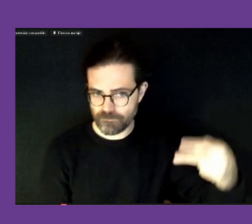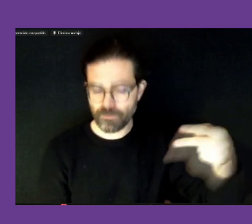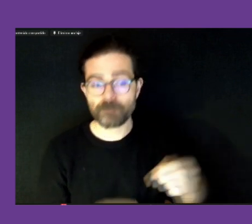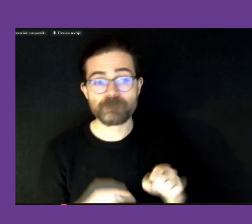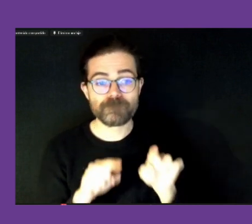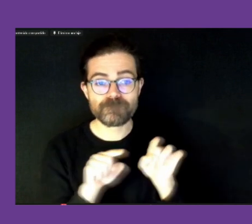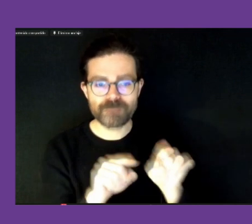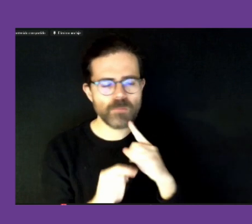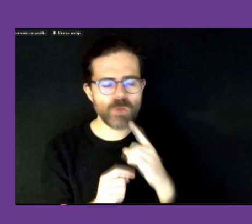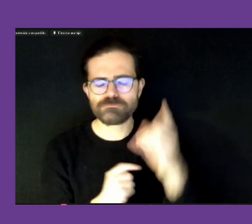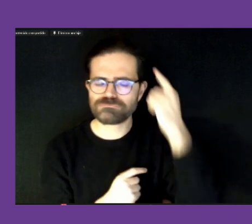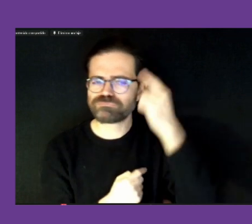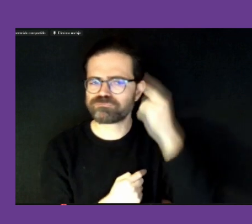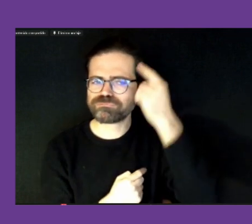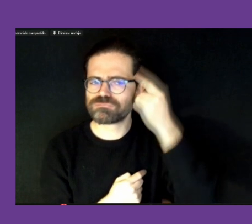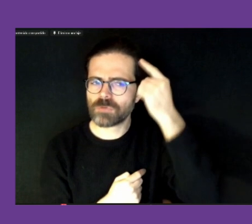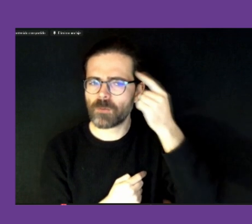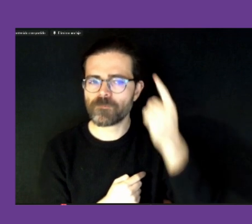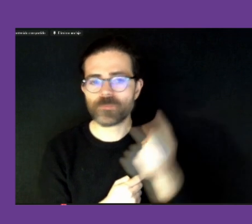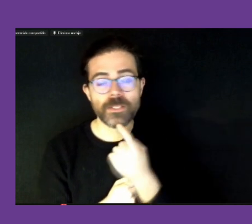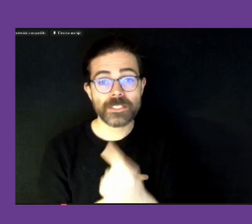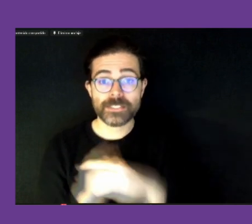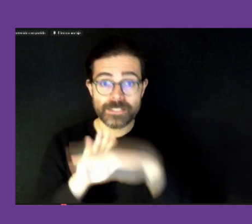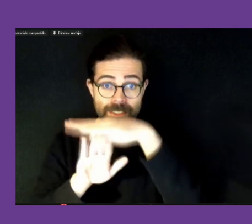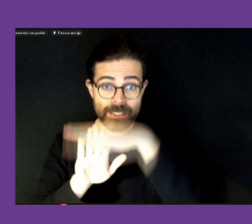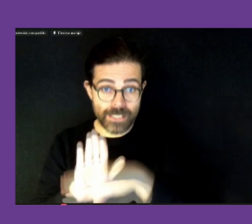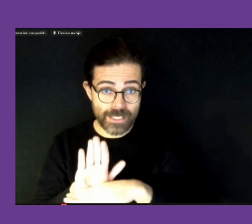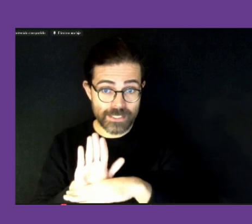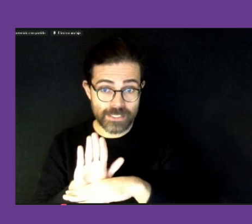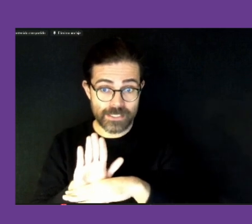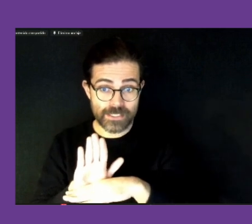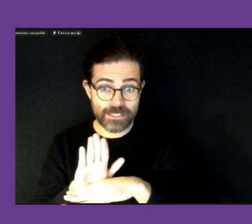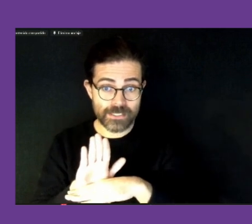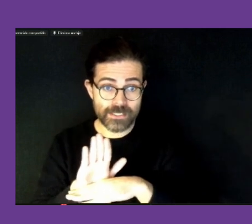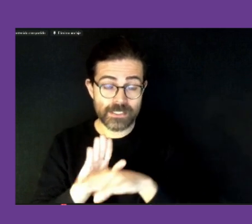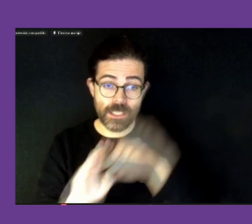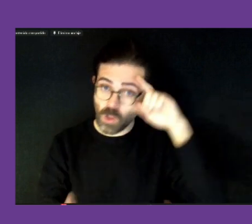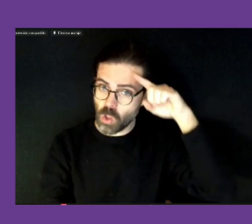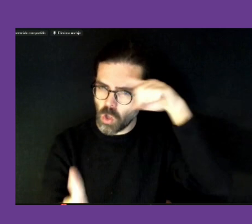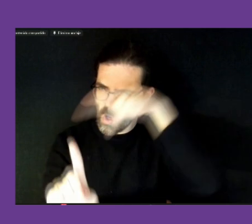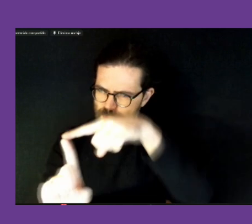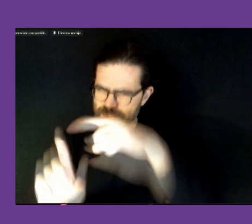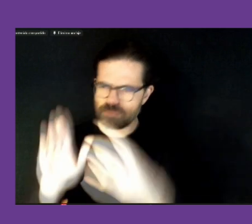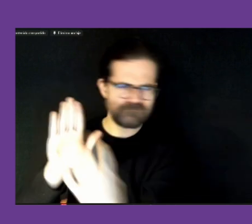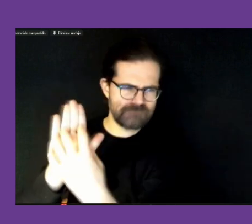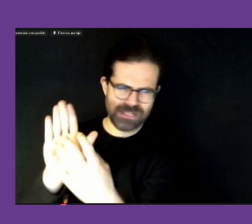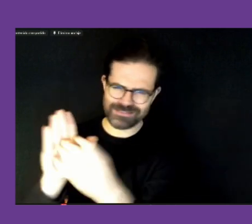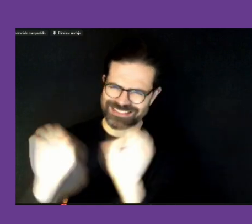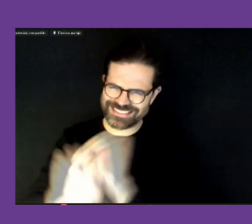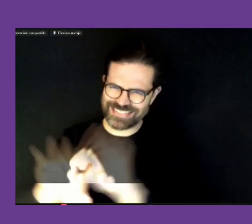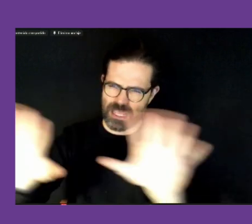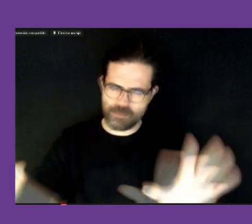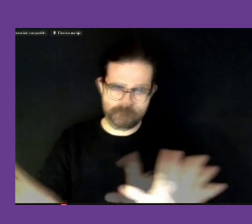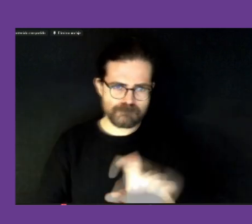harmonized standard, let me go to this, needs to be objective verifiable, as I said before. That means